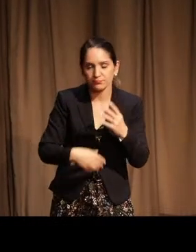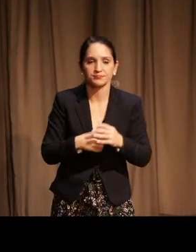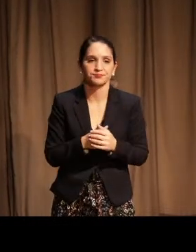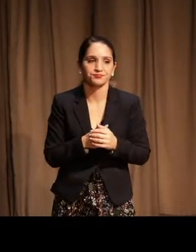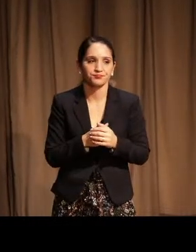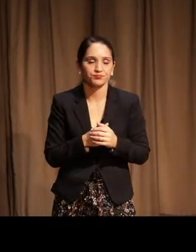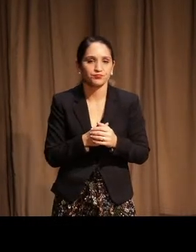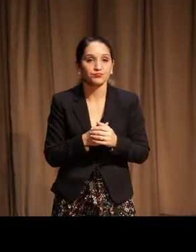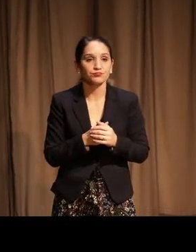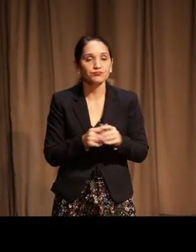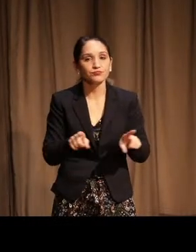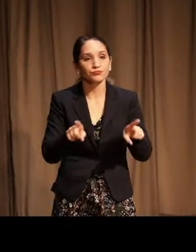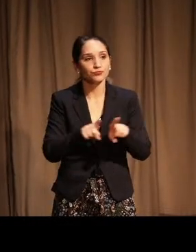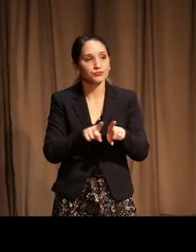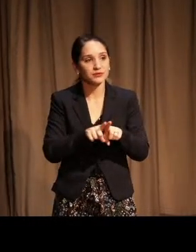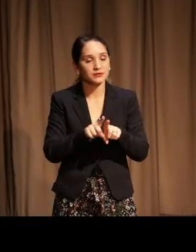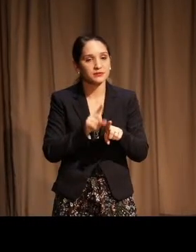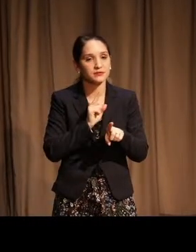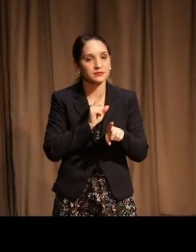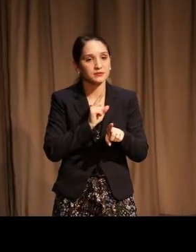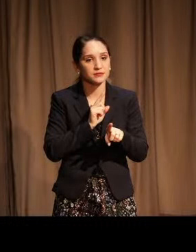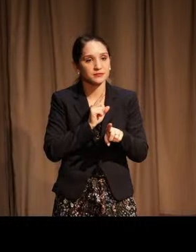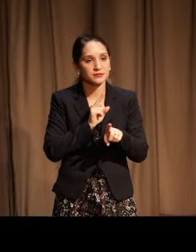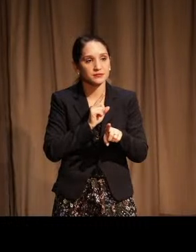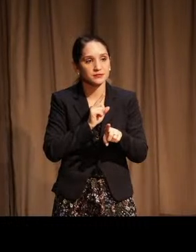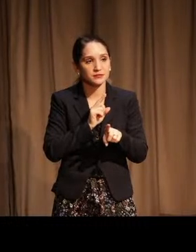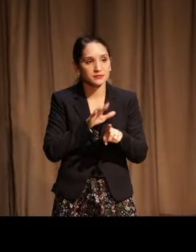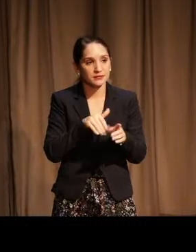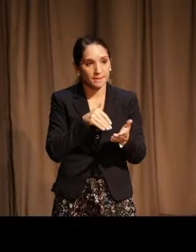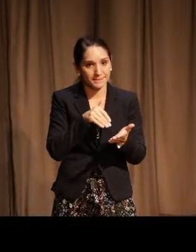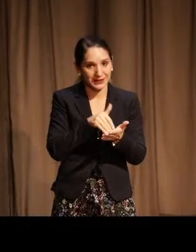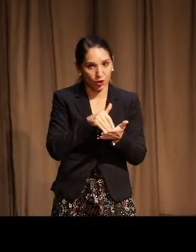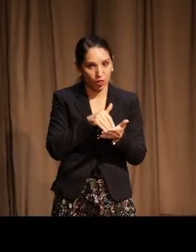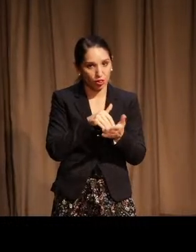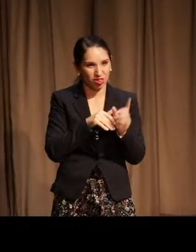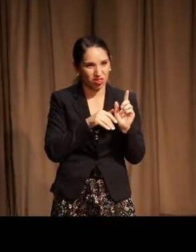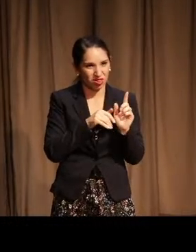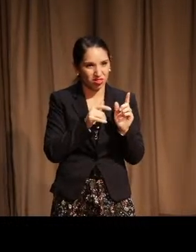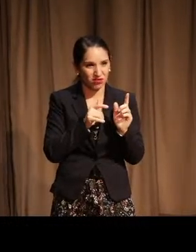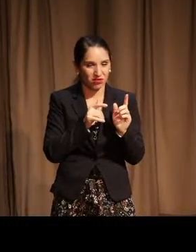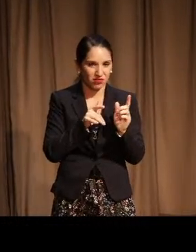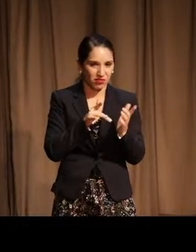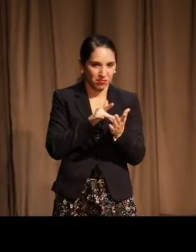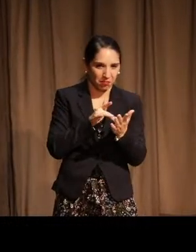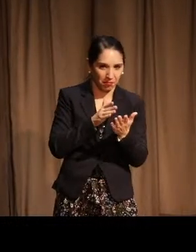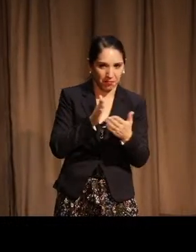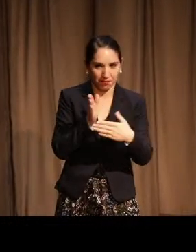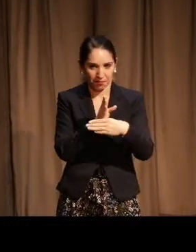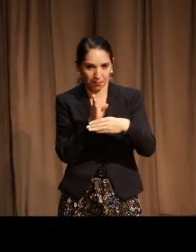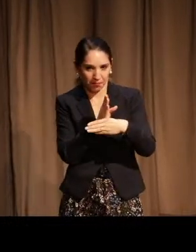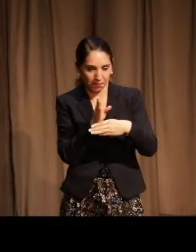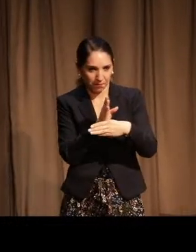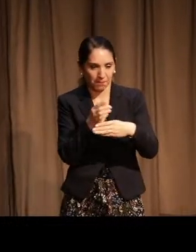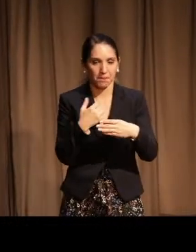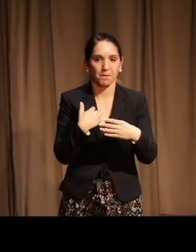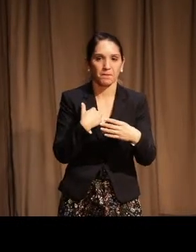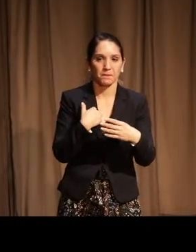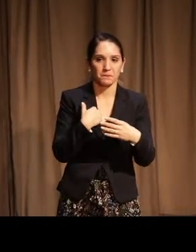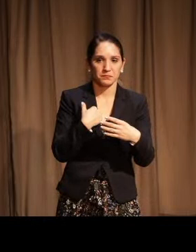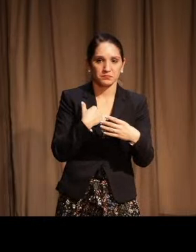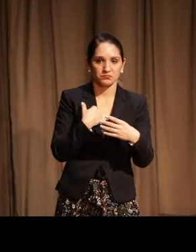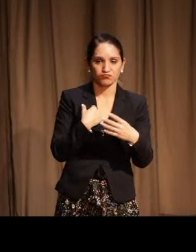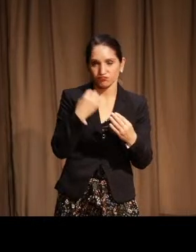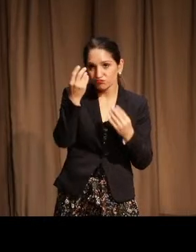had in the early pandemic periods, like in April, and I started to